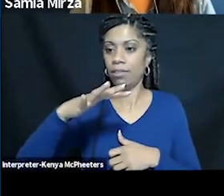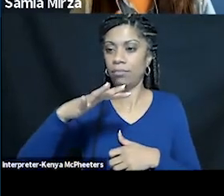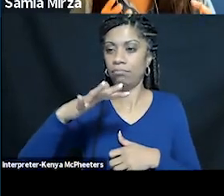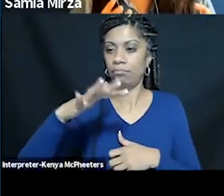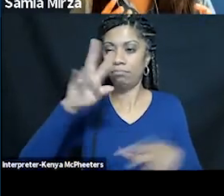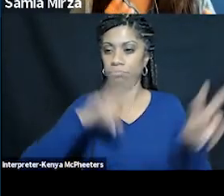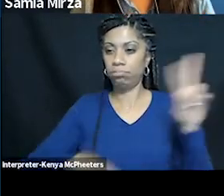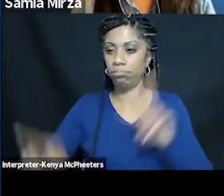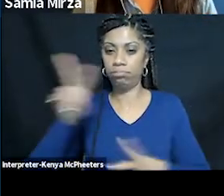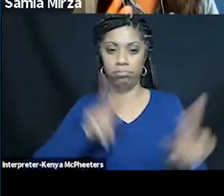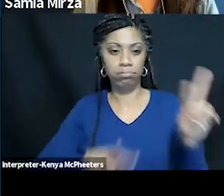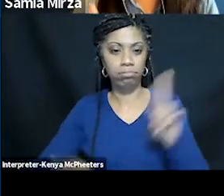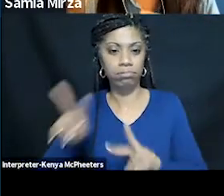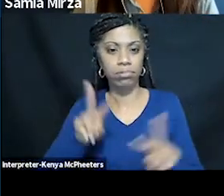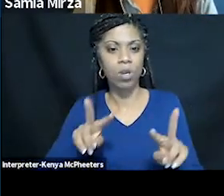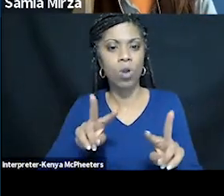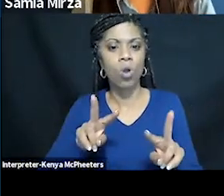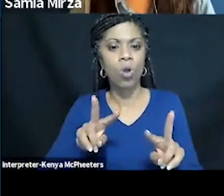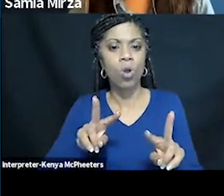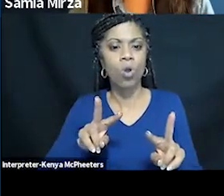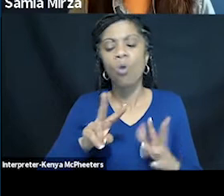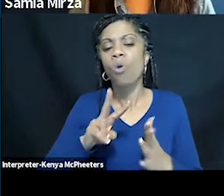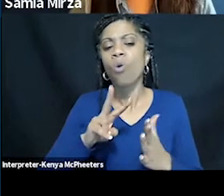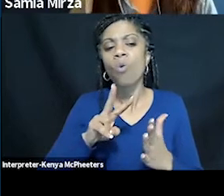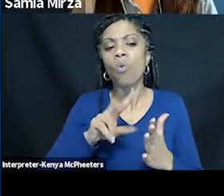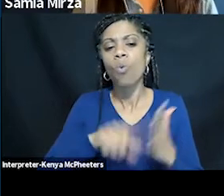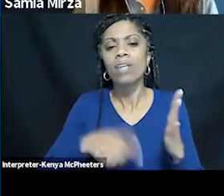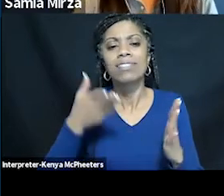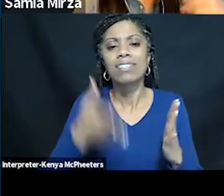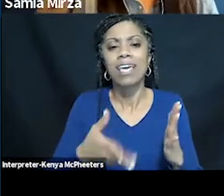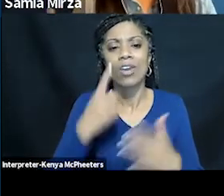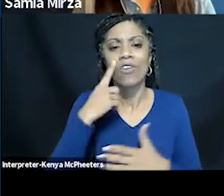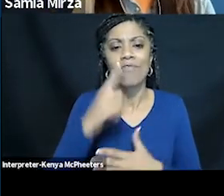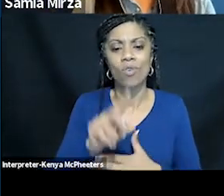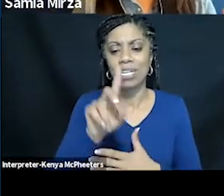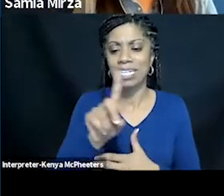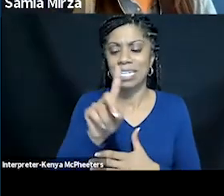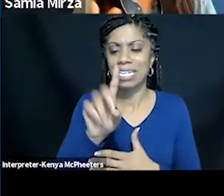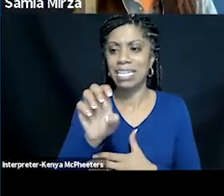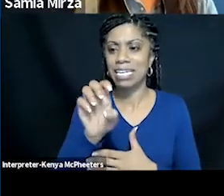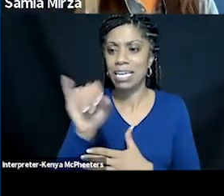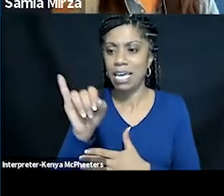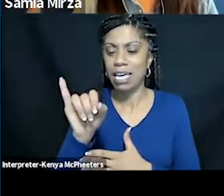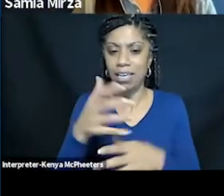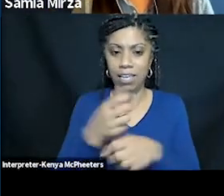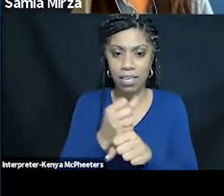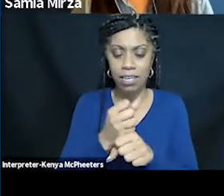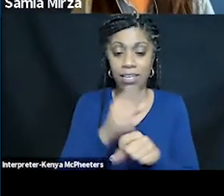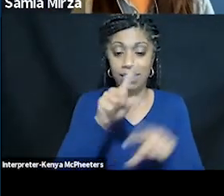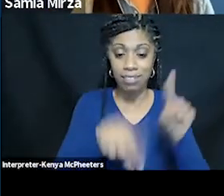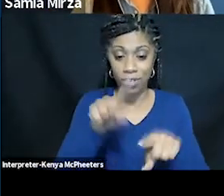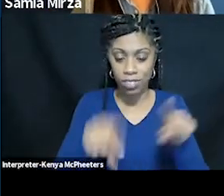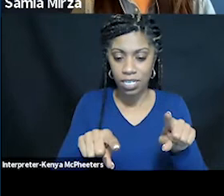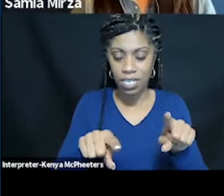there around DEI for communicators specifically. So not about DEI as a concept or diversity, equity, and inclusion